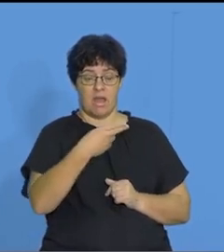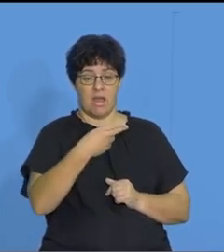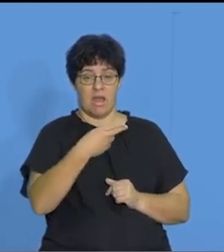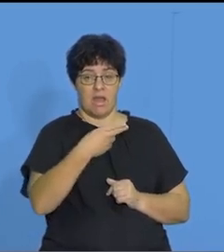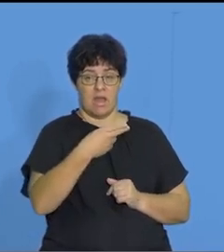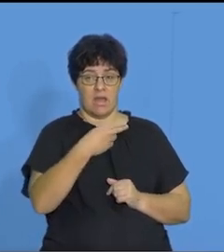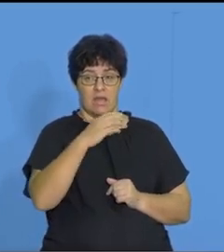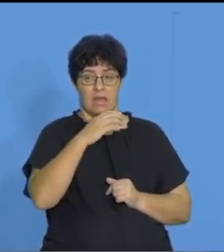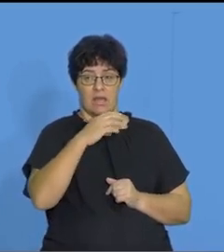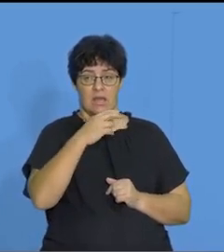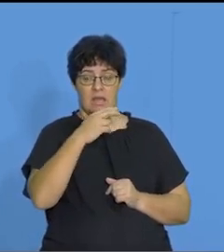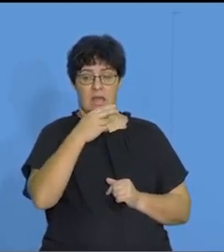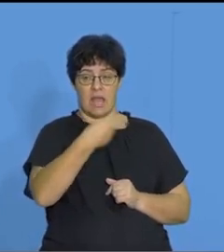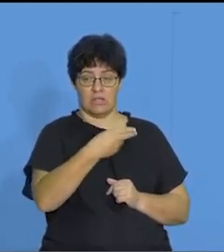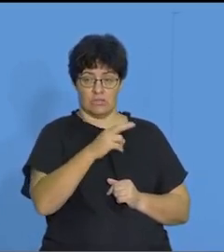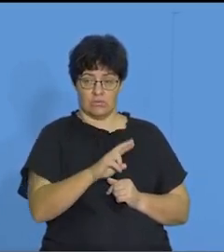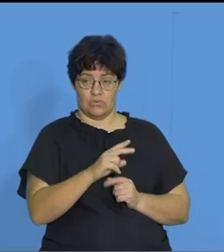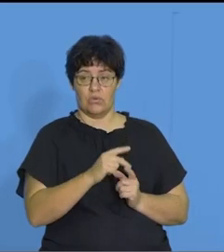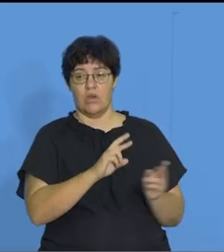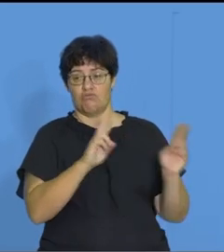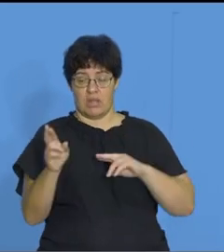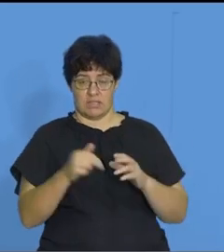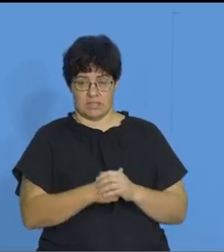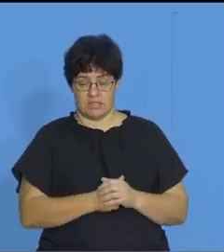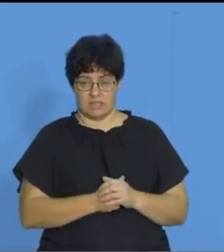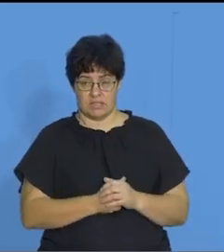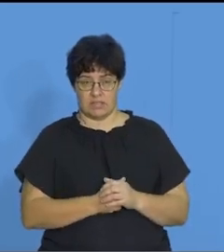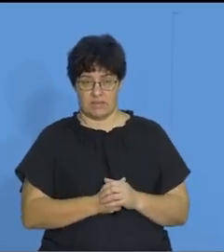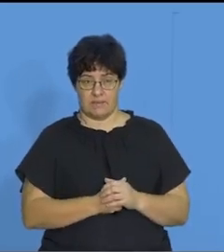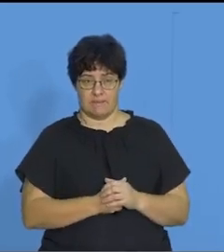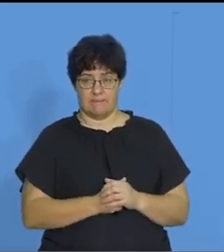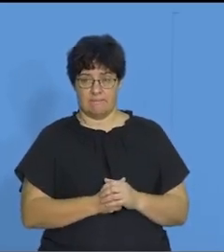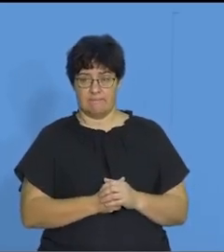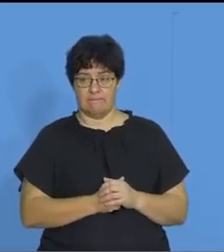of hydrogen, okay, gas reacted, okay?